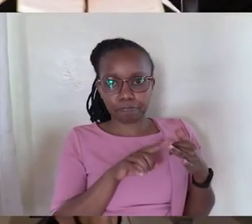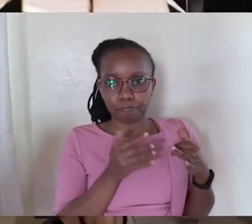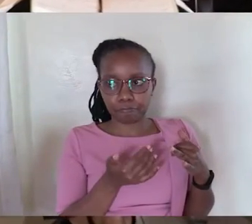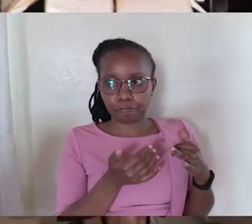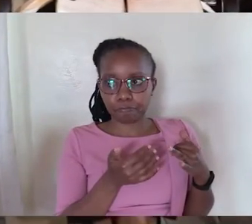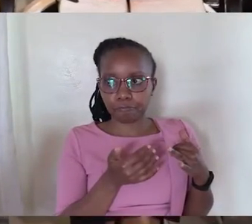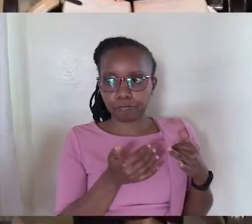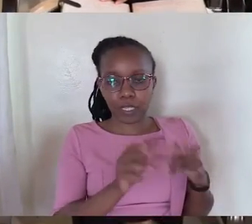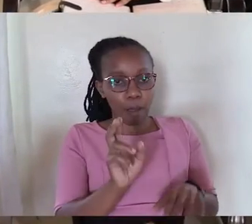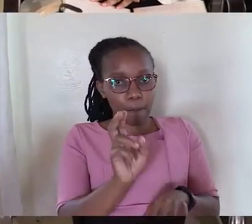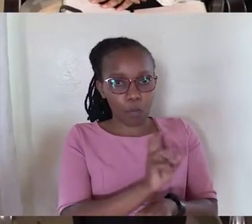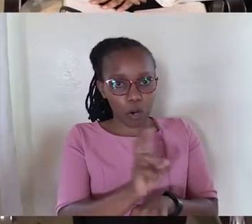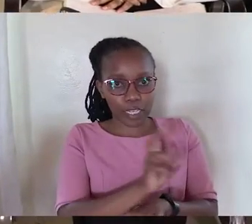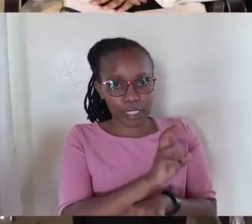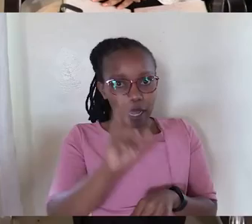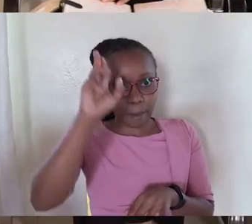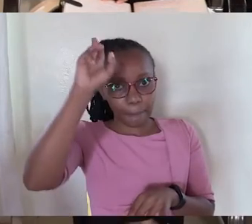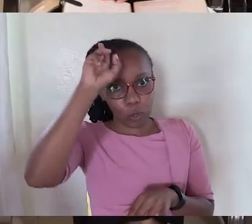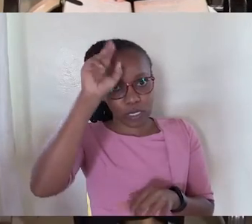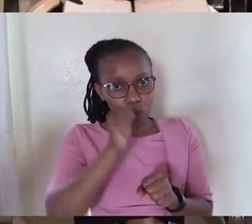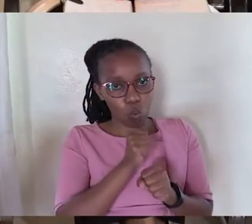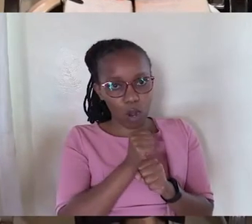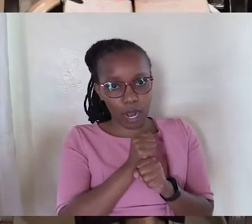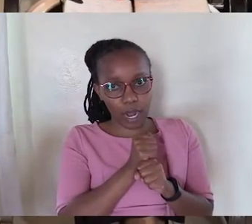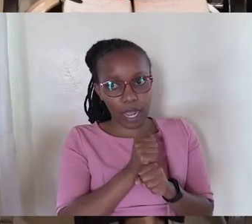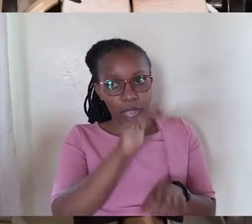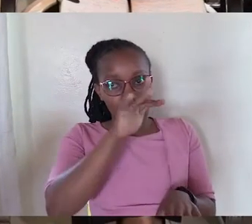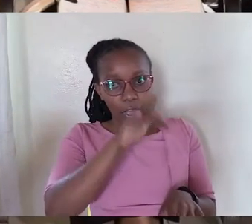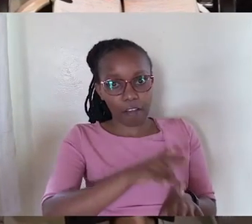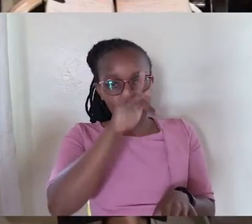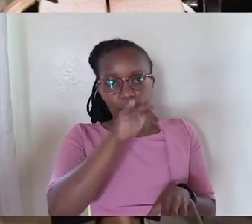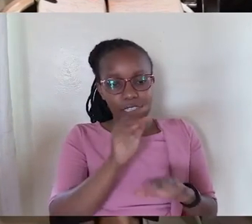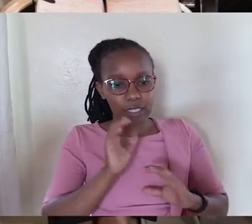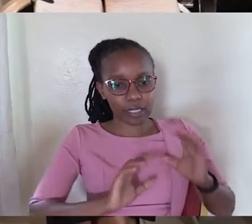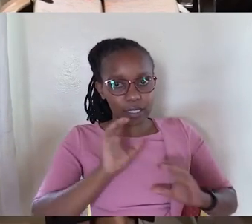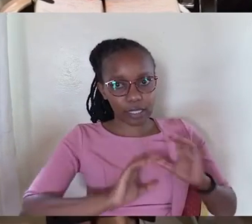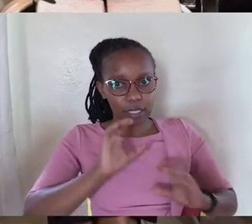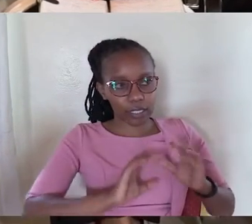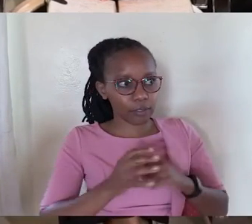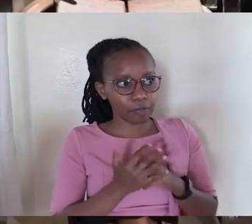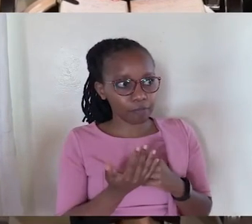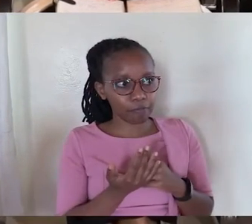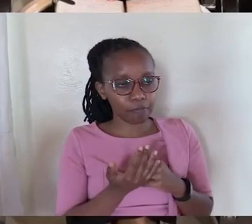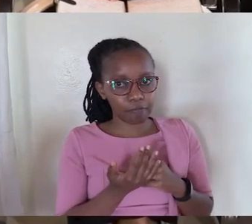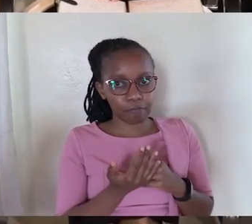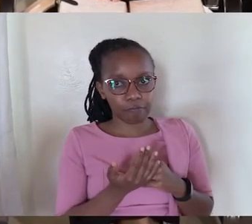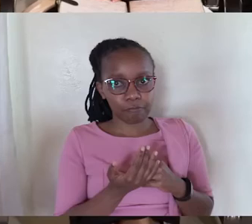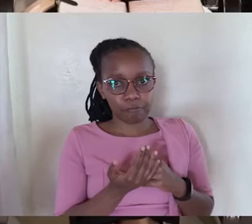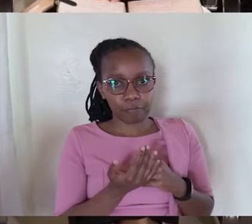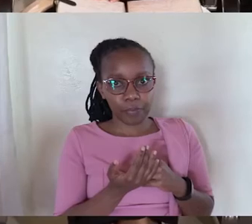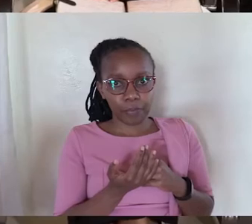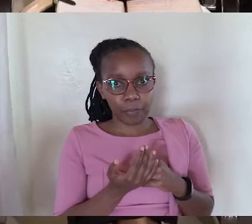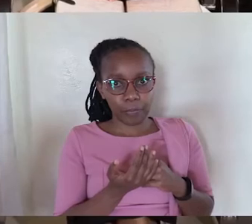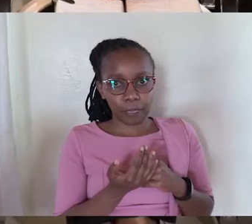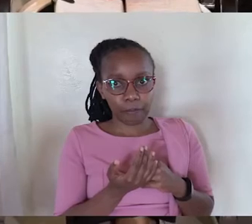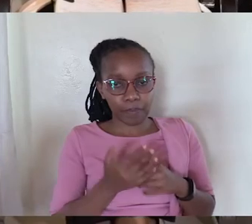to monitor policing operations affecting members of the public. So election is one of